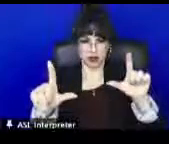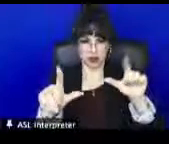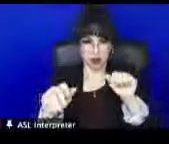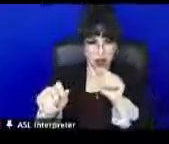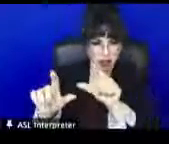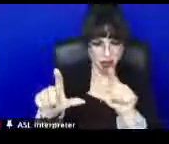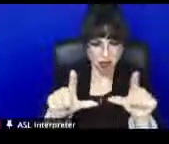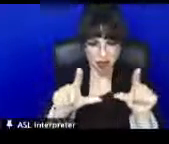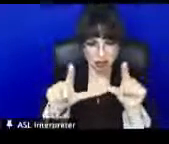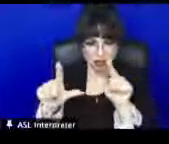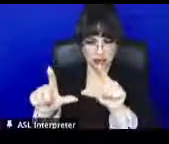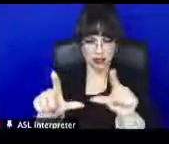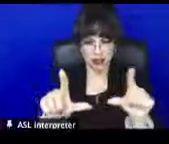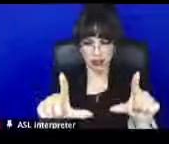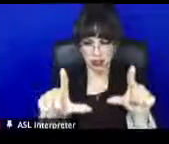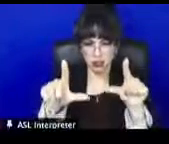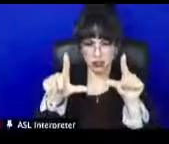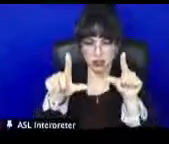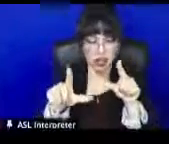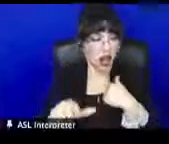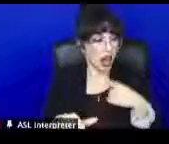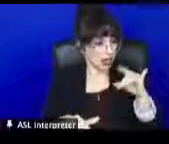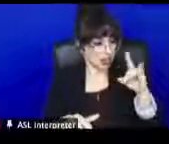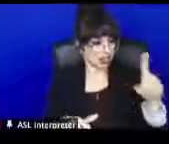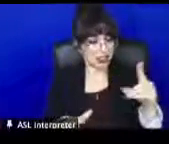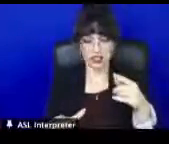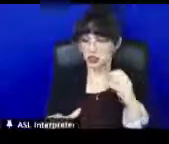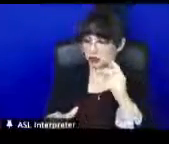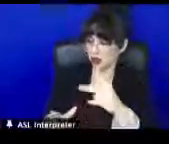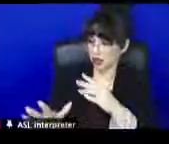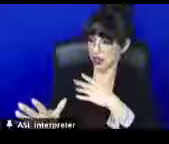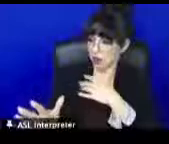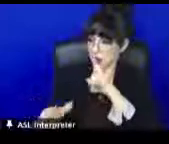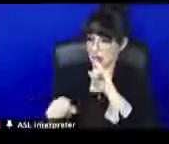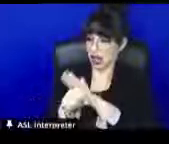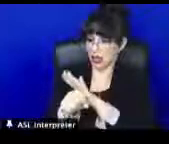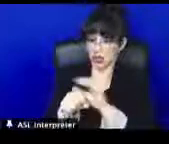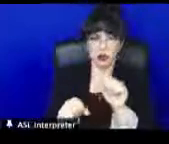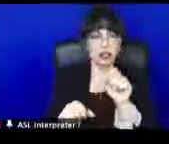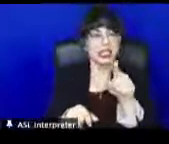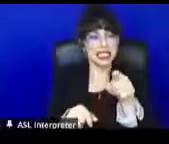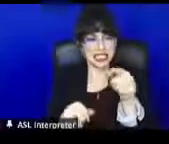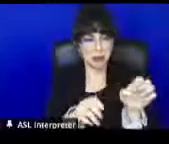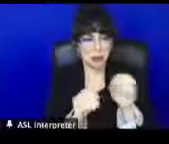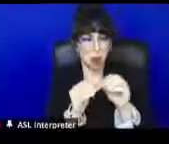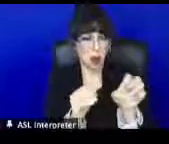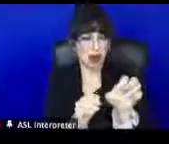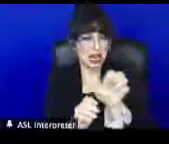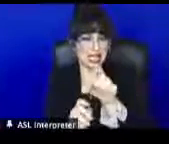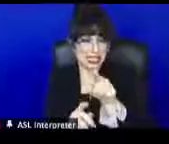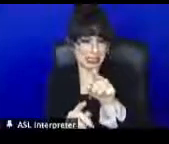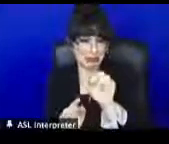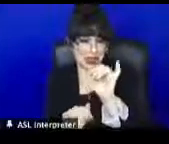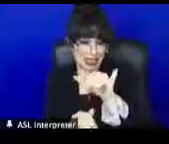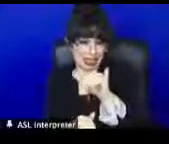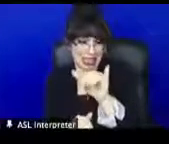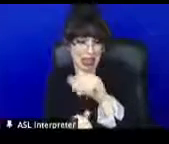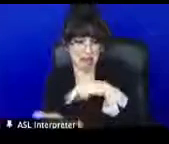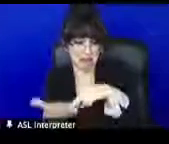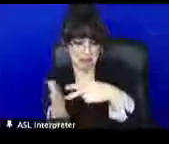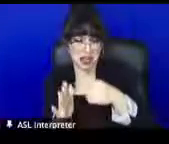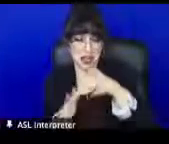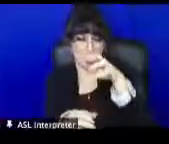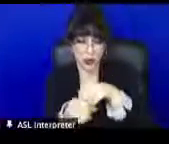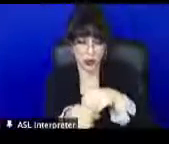cursor. Is that about what you were thinking? Okay. Actually, even a little further to the east, but that's roughly it. So it